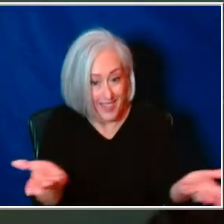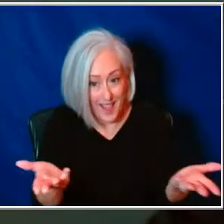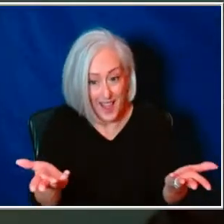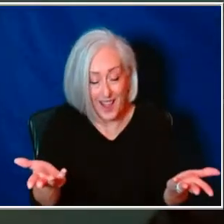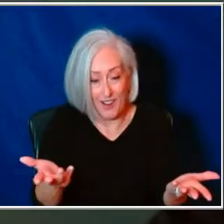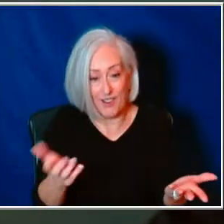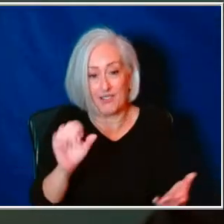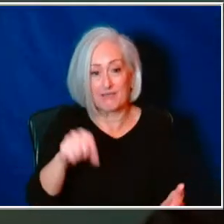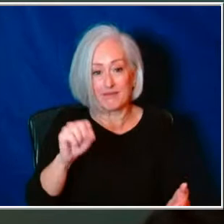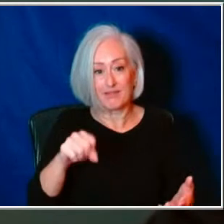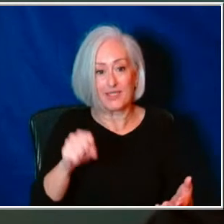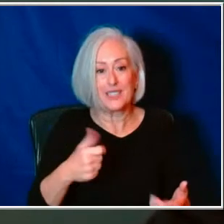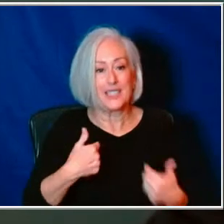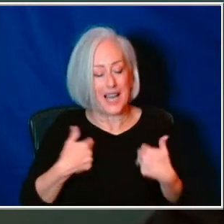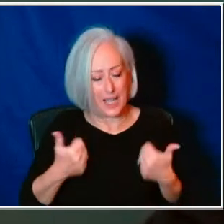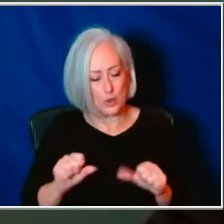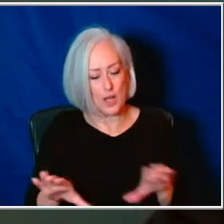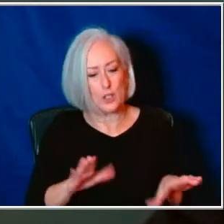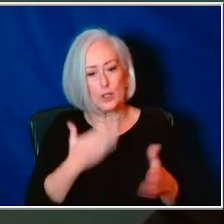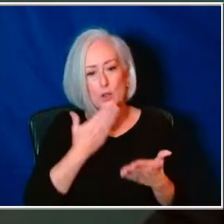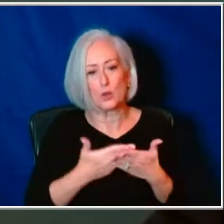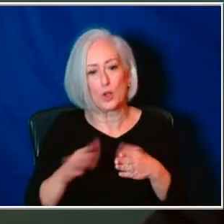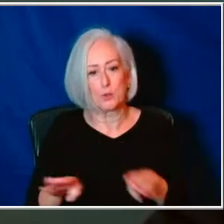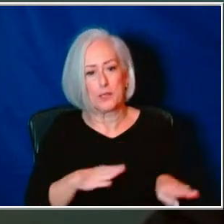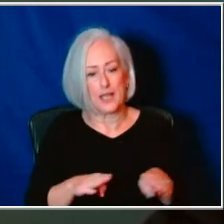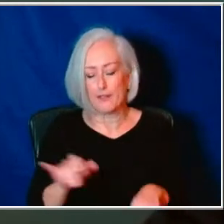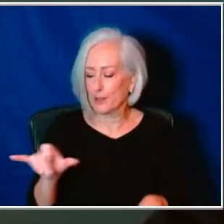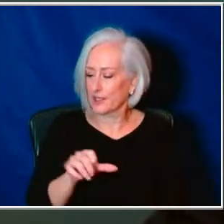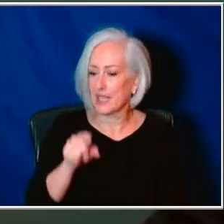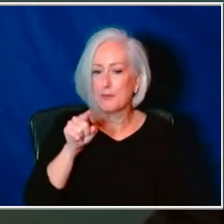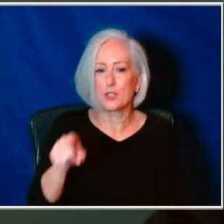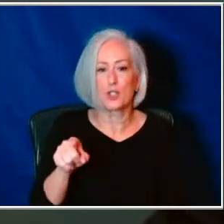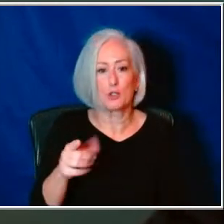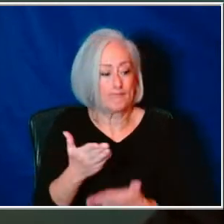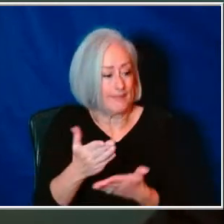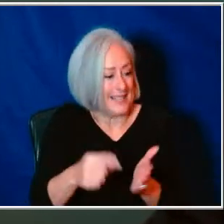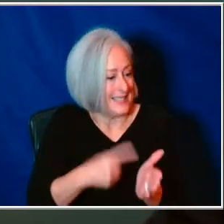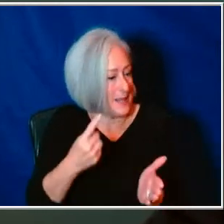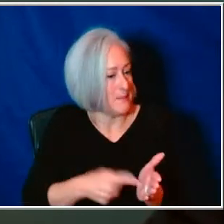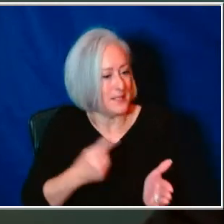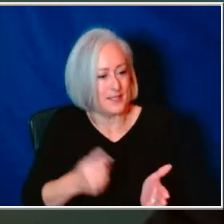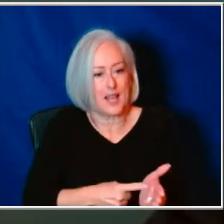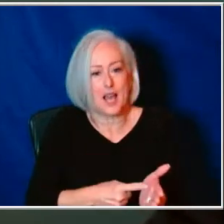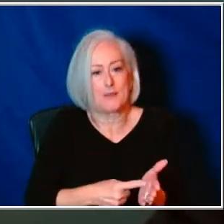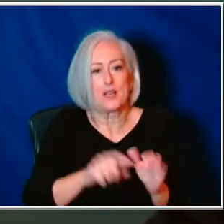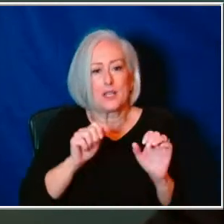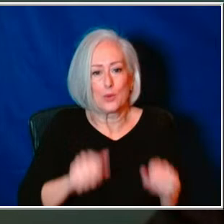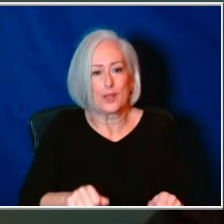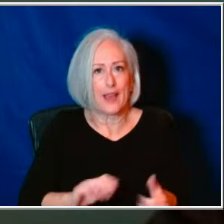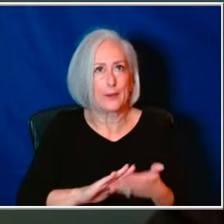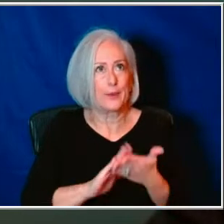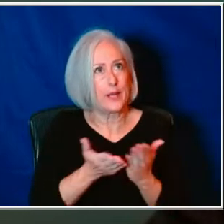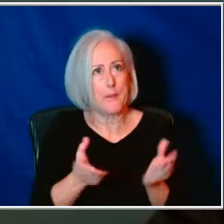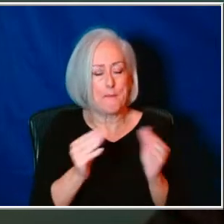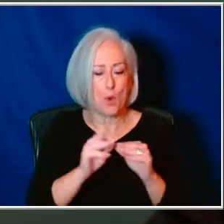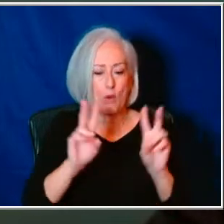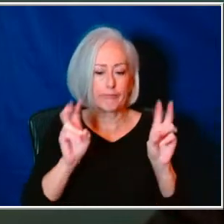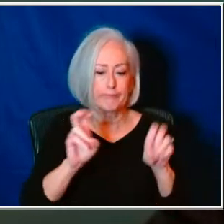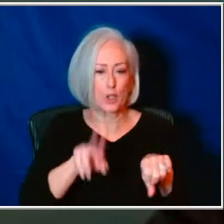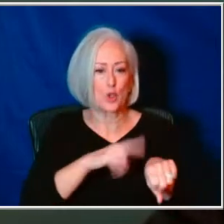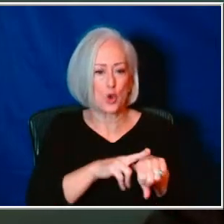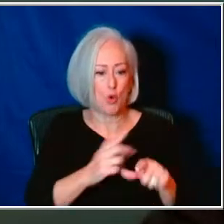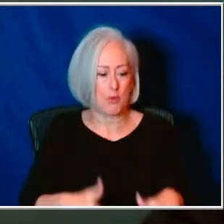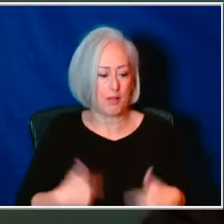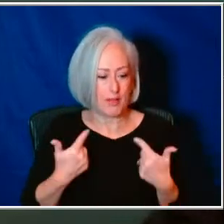to have pretty good behavior, Hawkeye. I know that you do. Mm-hmm. At some level, we've all had to return to a little more normal life, and I think that just puts us a little bit